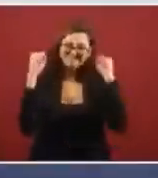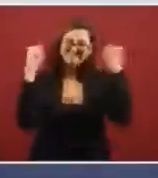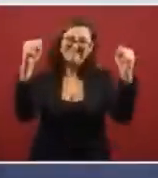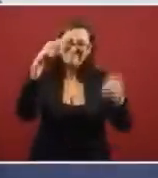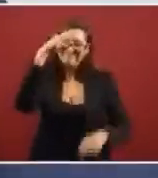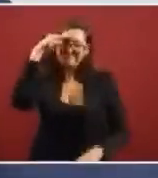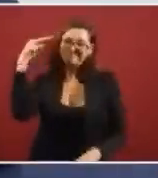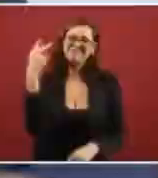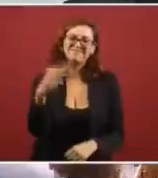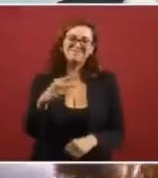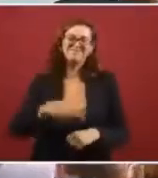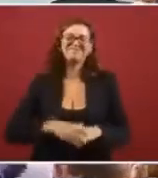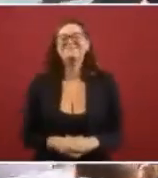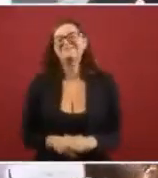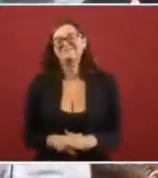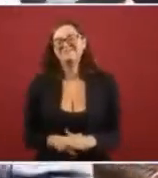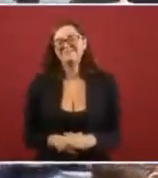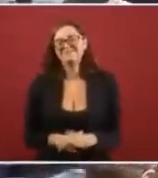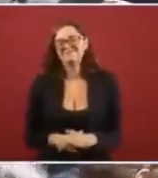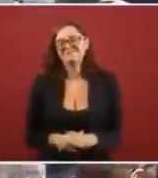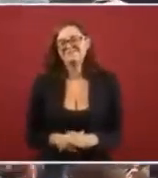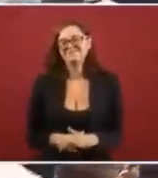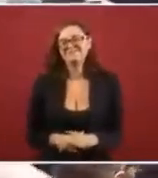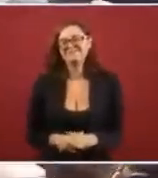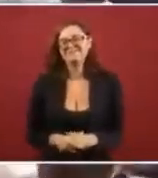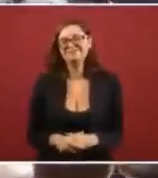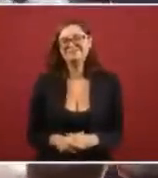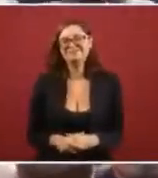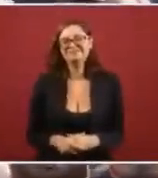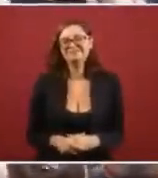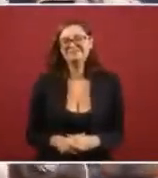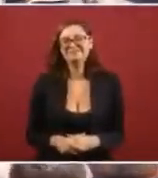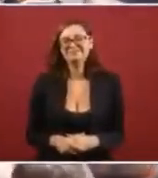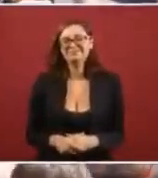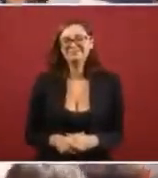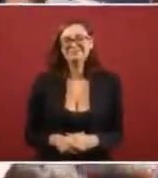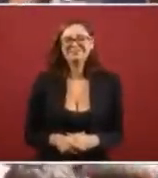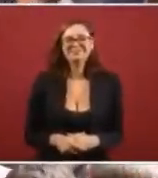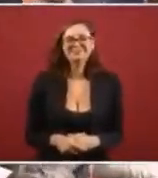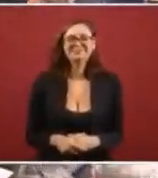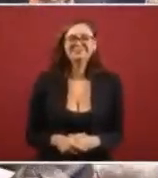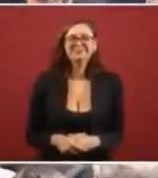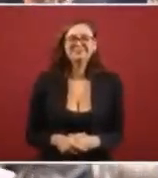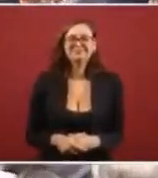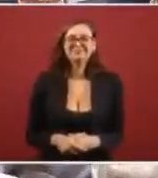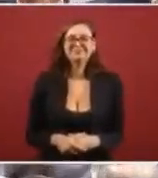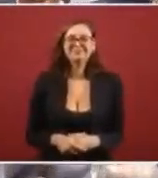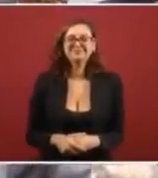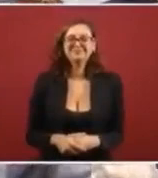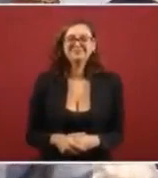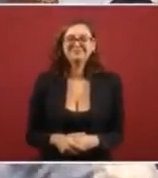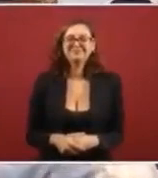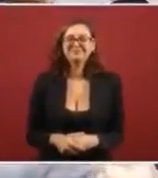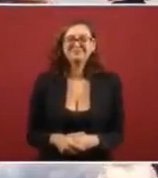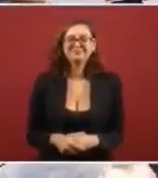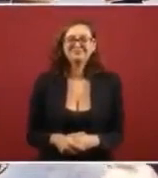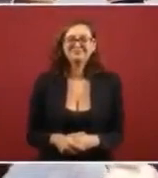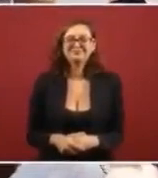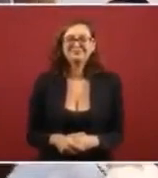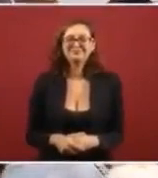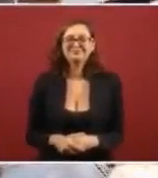all right wow that was long and good and true